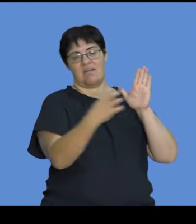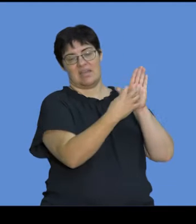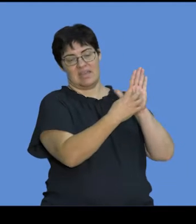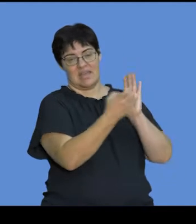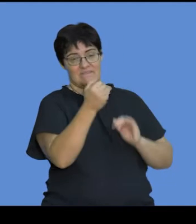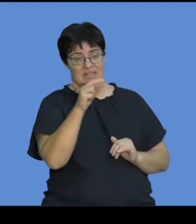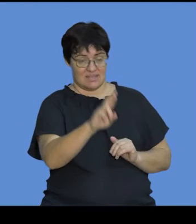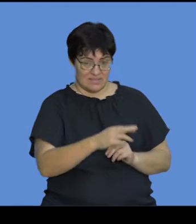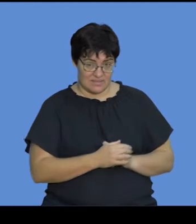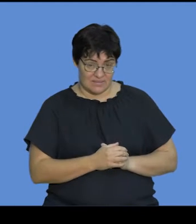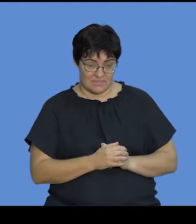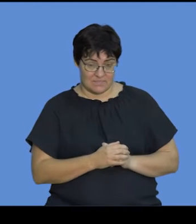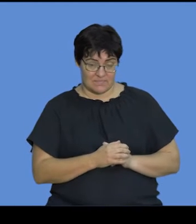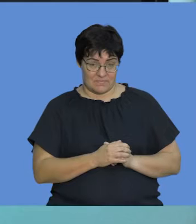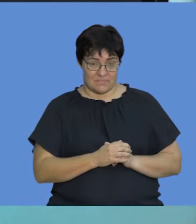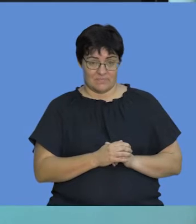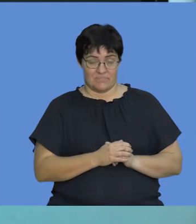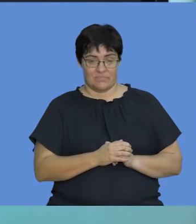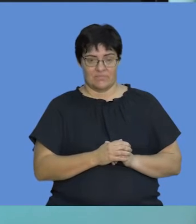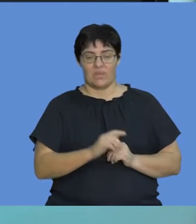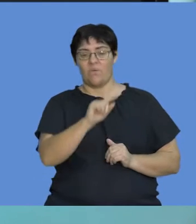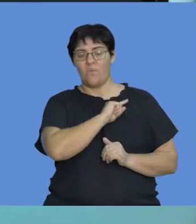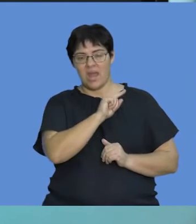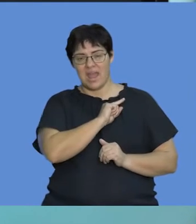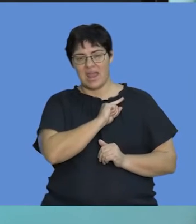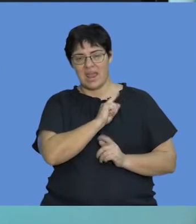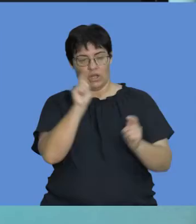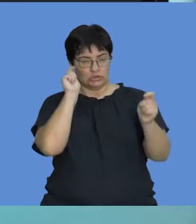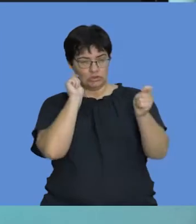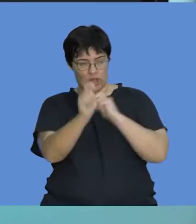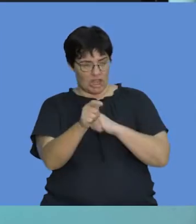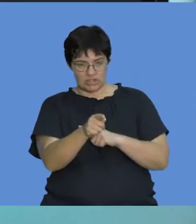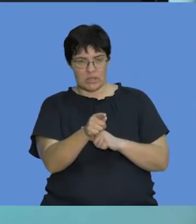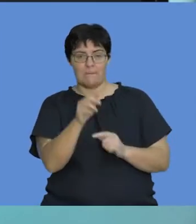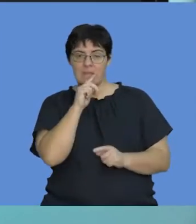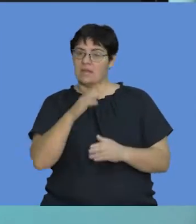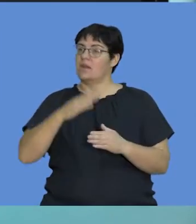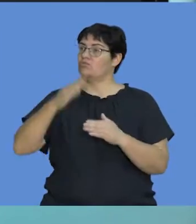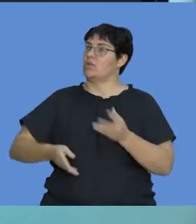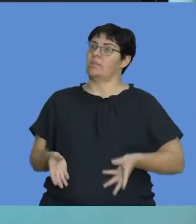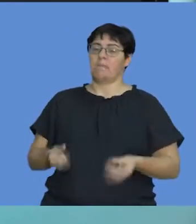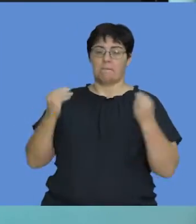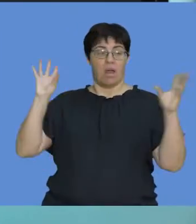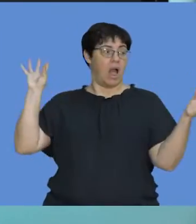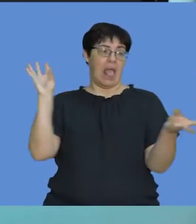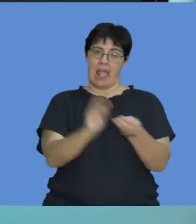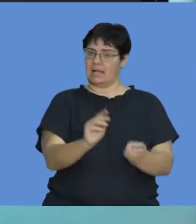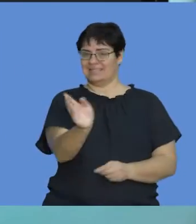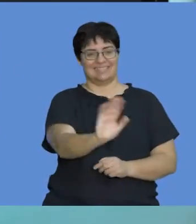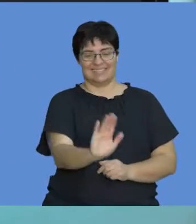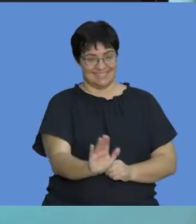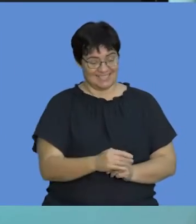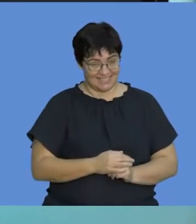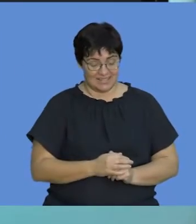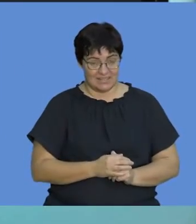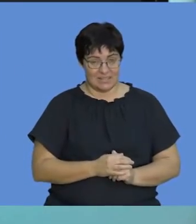with vector diagrams, okay? Because change in is not resultant. It's not the addition of